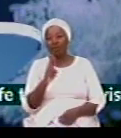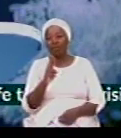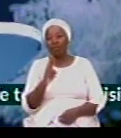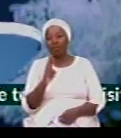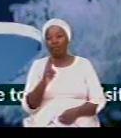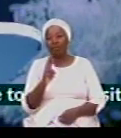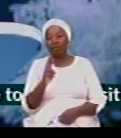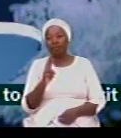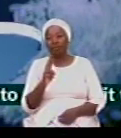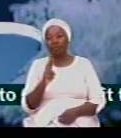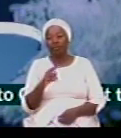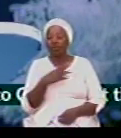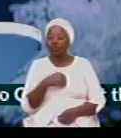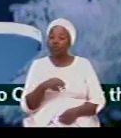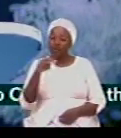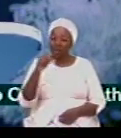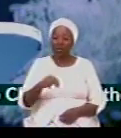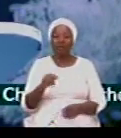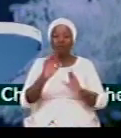just be praying.